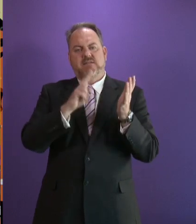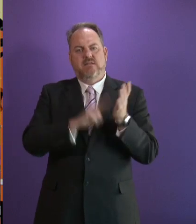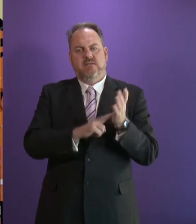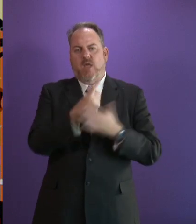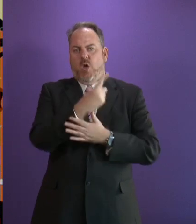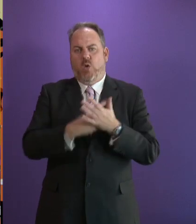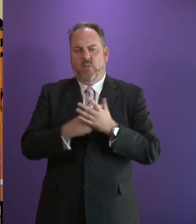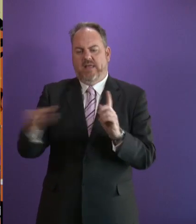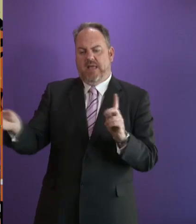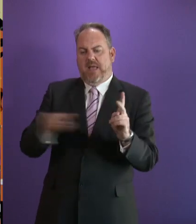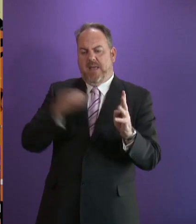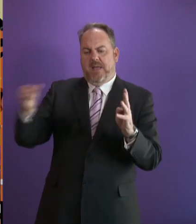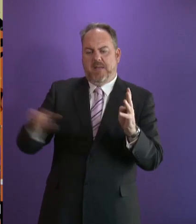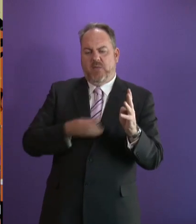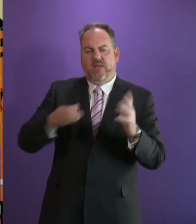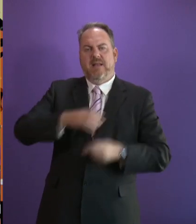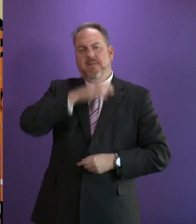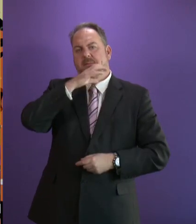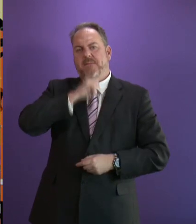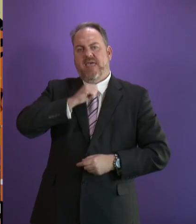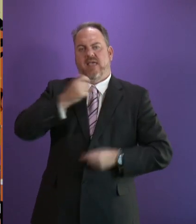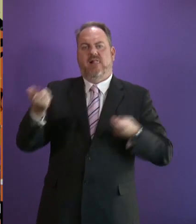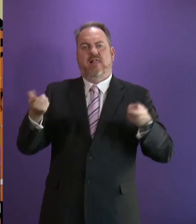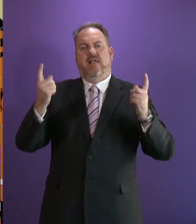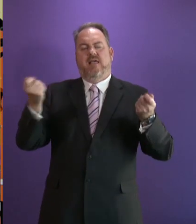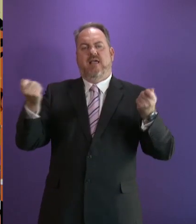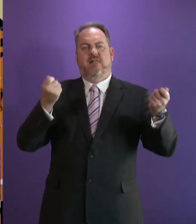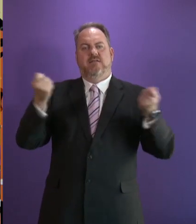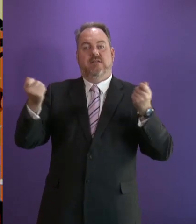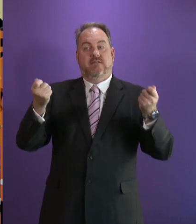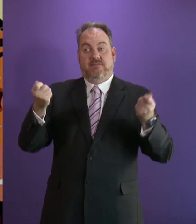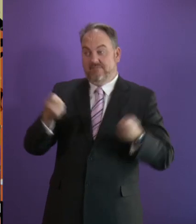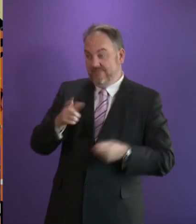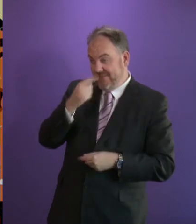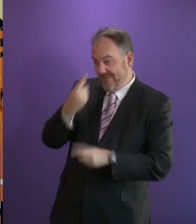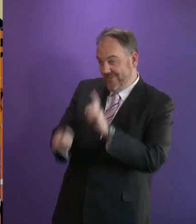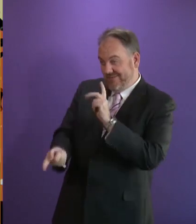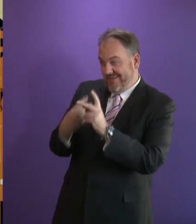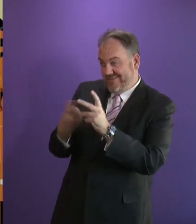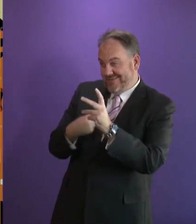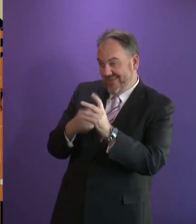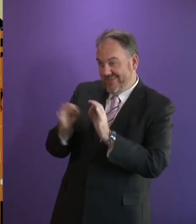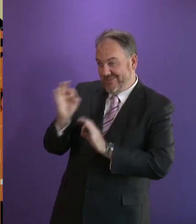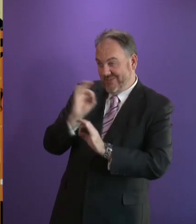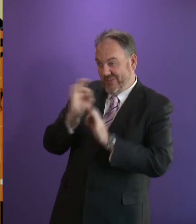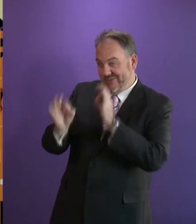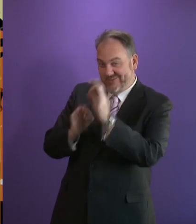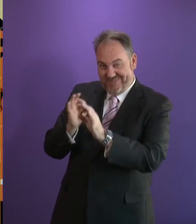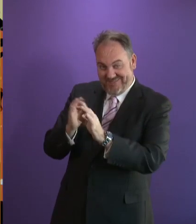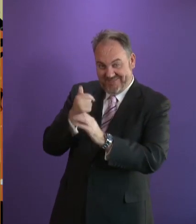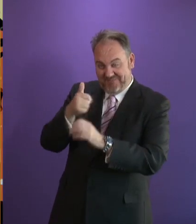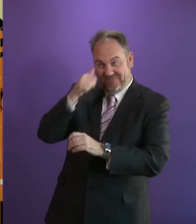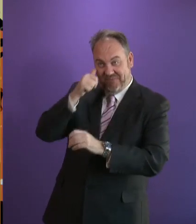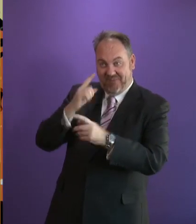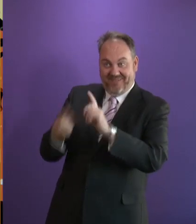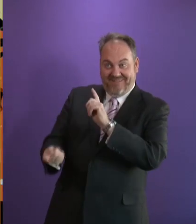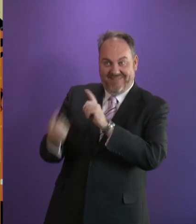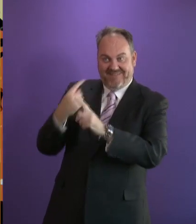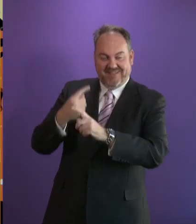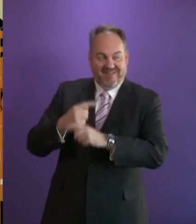Well, if you can answer these questions, Alison, if you can give us solutions to these questions.